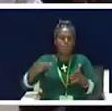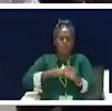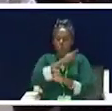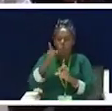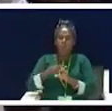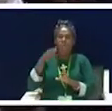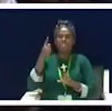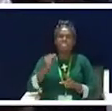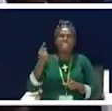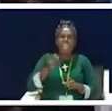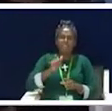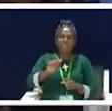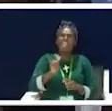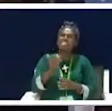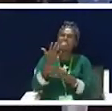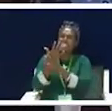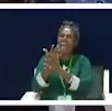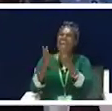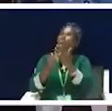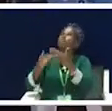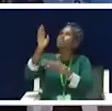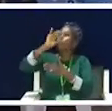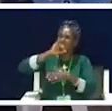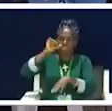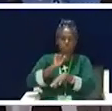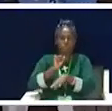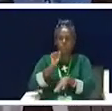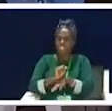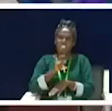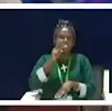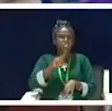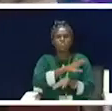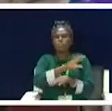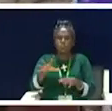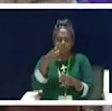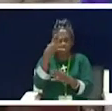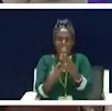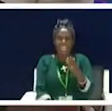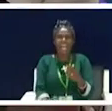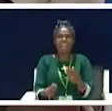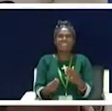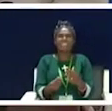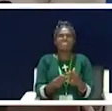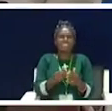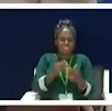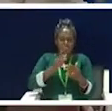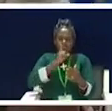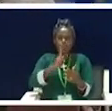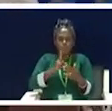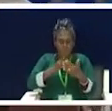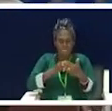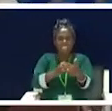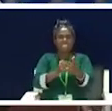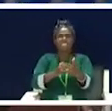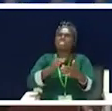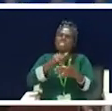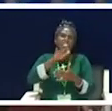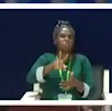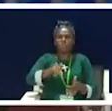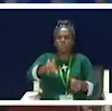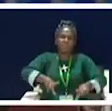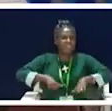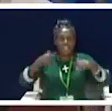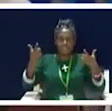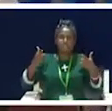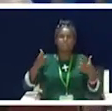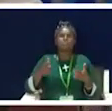everlasting arm is at work, you don't lack direction in the journey of life. Isaiah chapter 63 verse 13. Isaiah